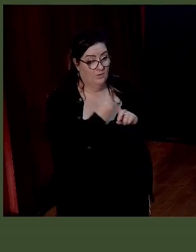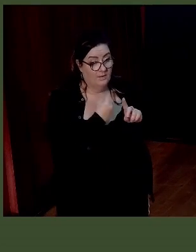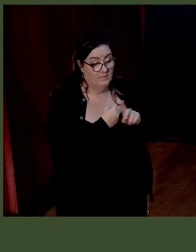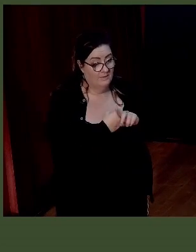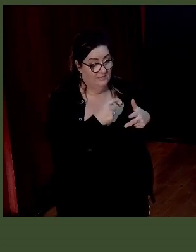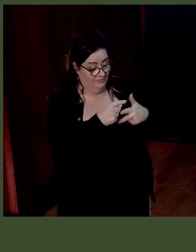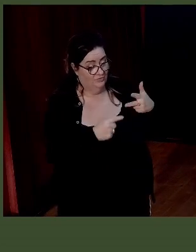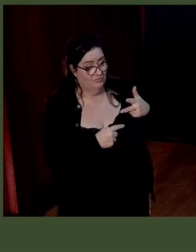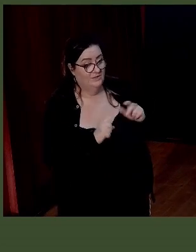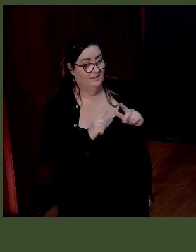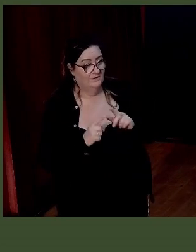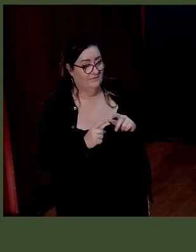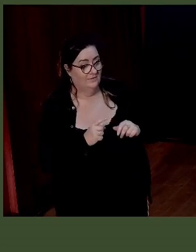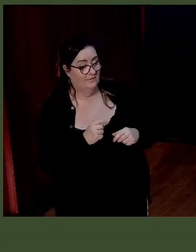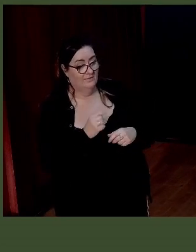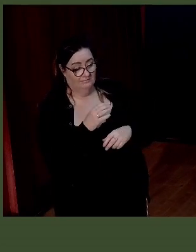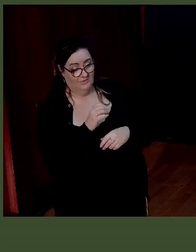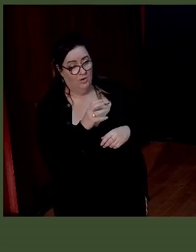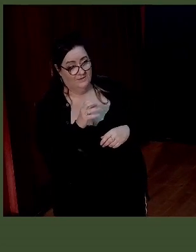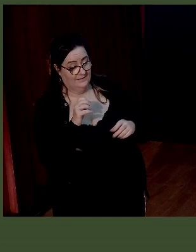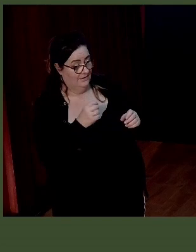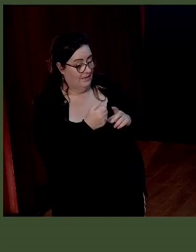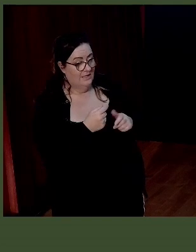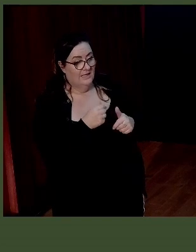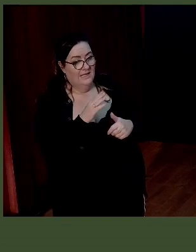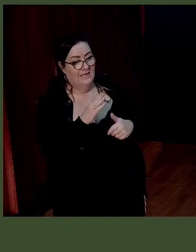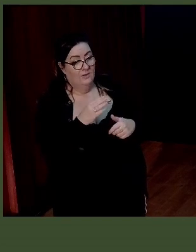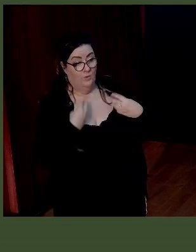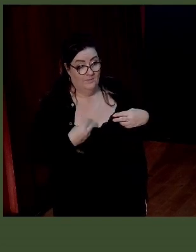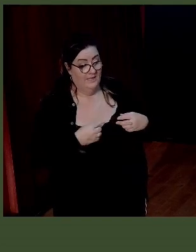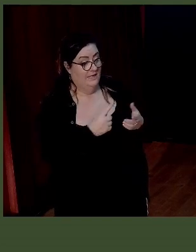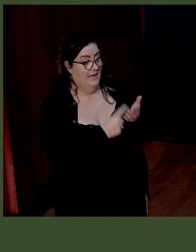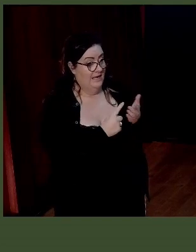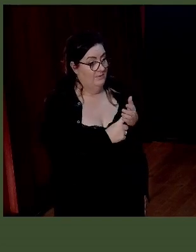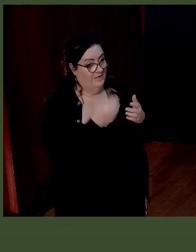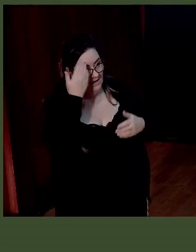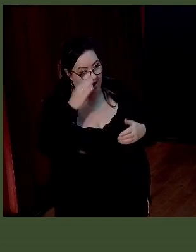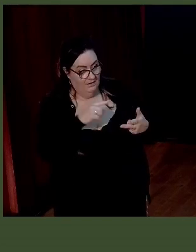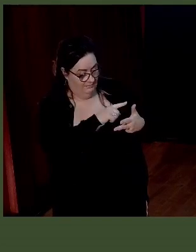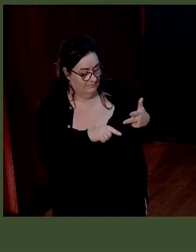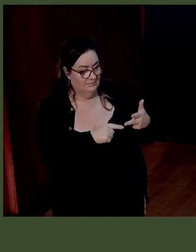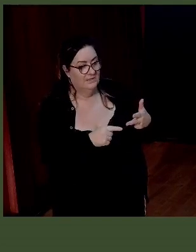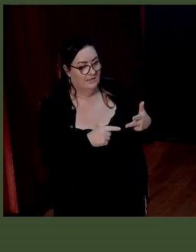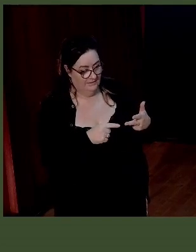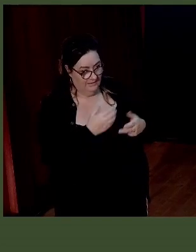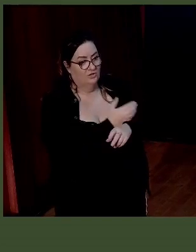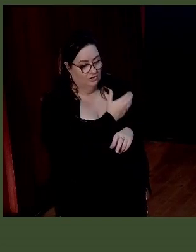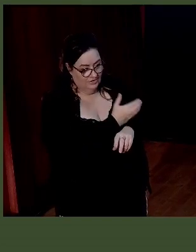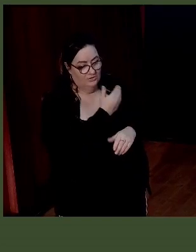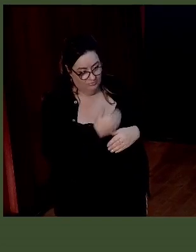three great causes as defined by Countess Markievicz, women, labour and Ireland, continued their activism on into the free